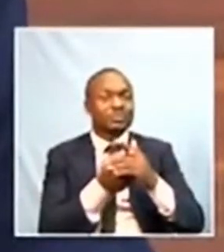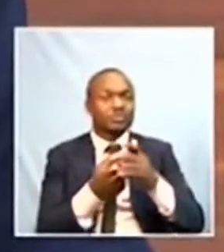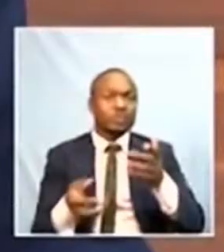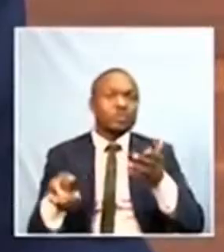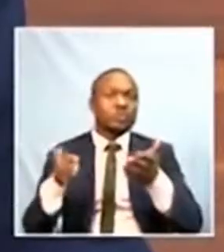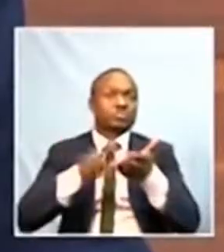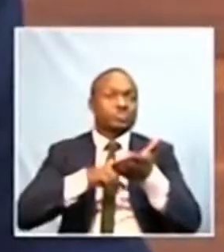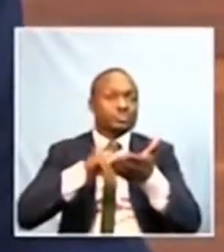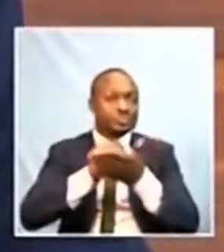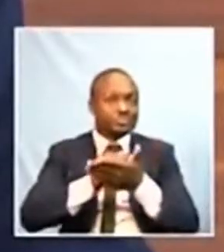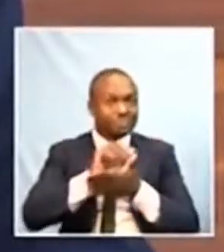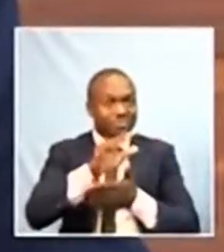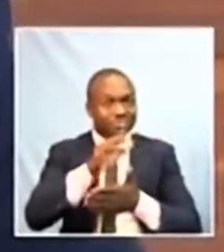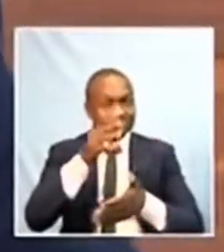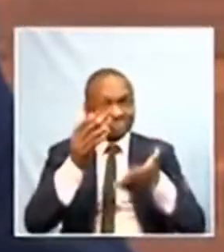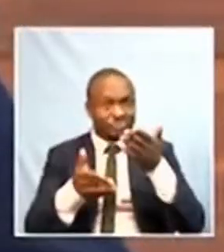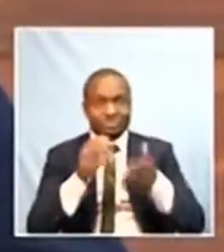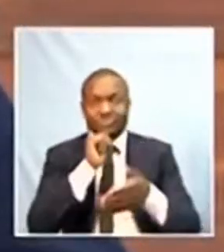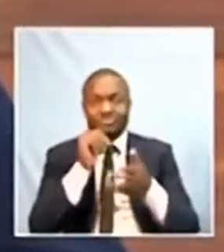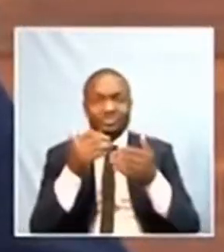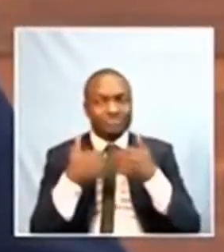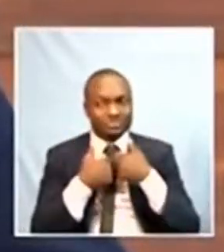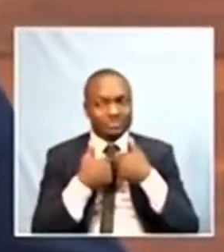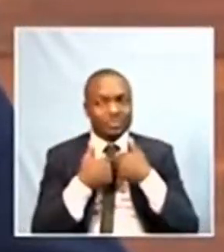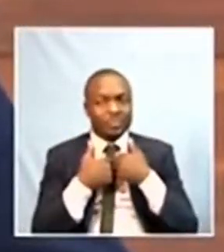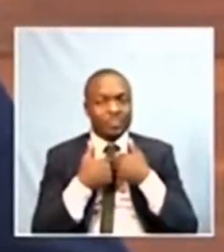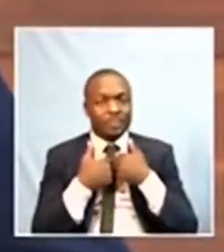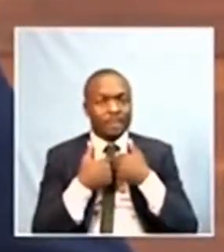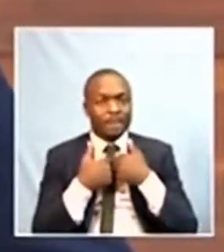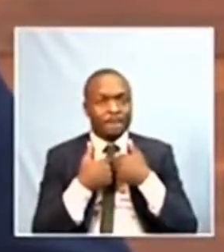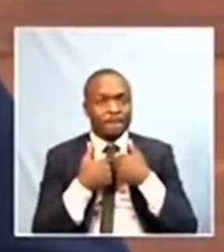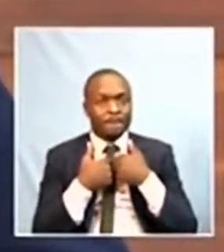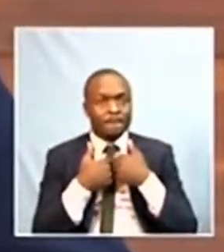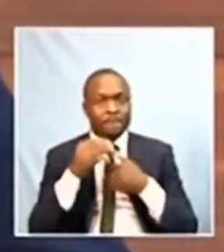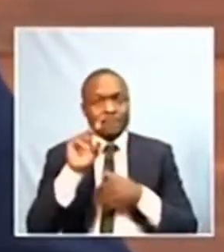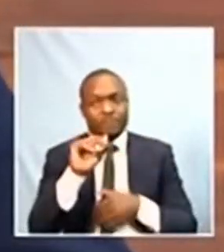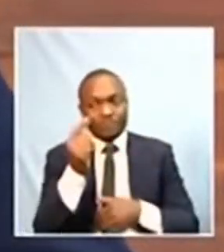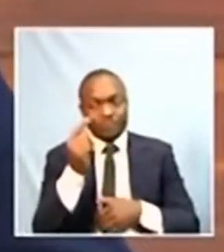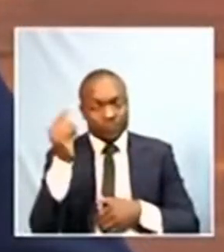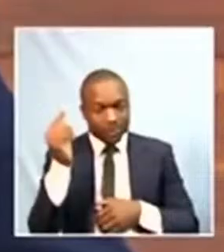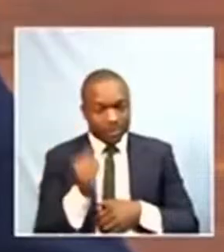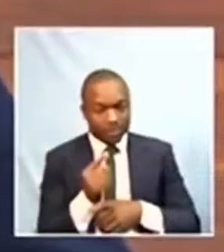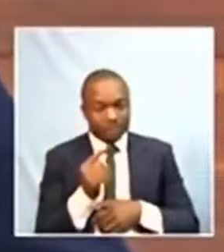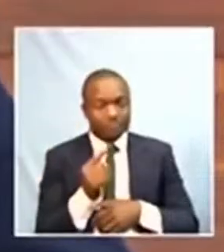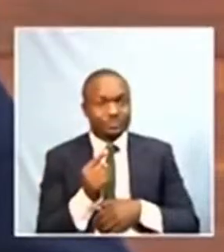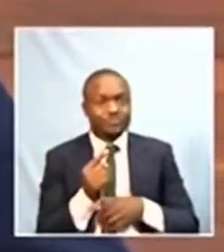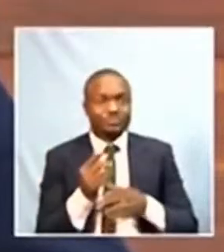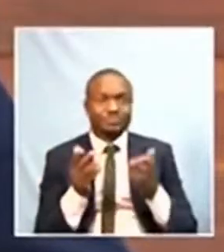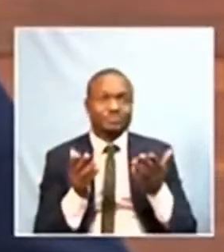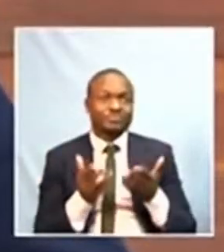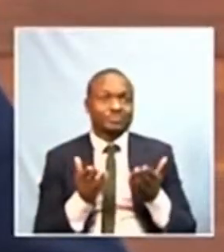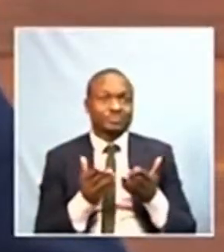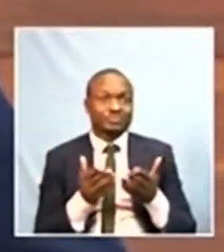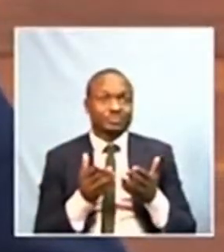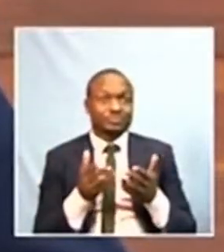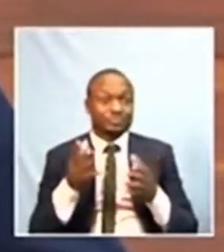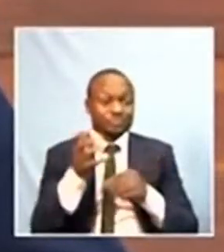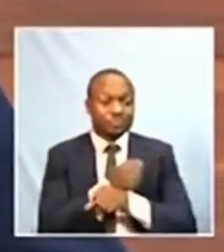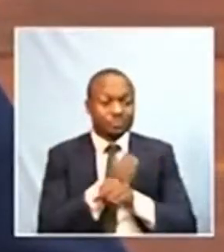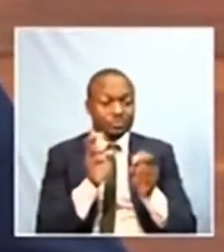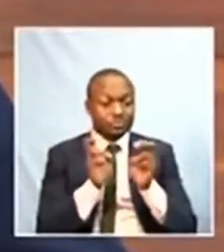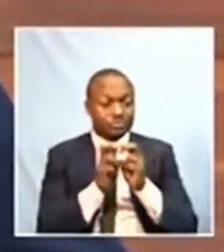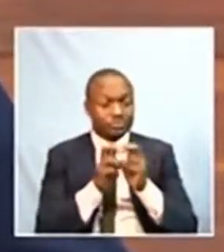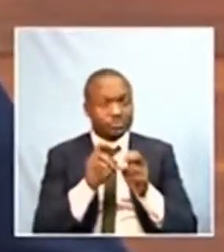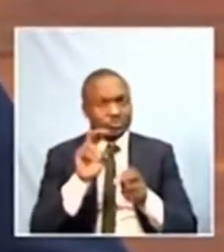re-advertised. Maybe we didn't have, nobody came forward, to get a contract,